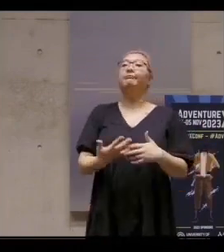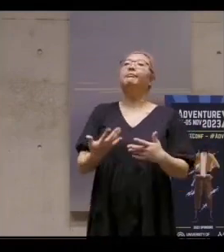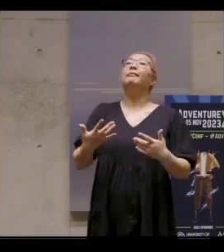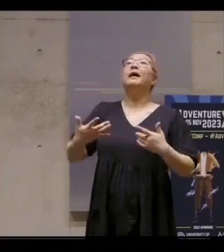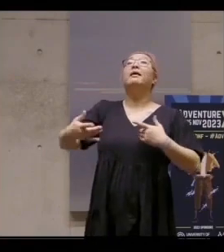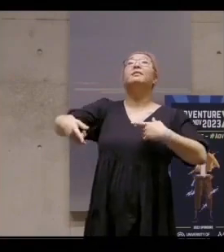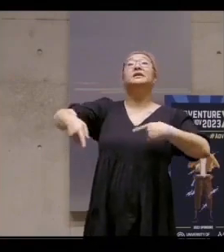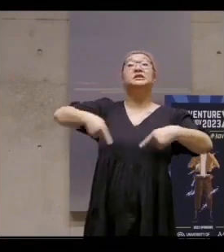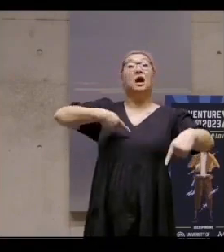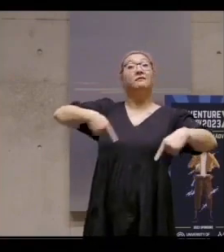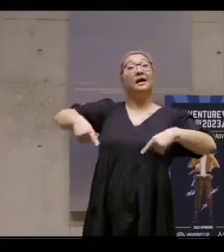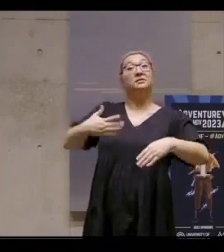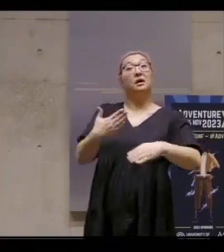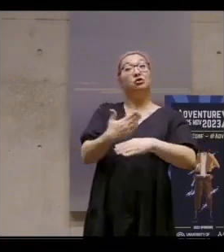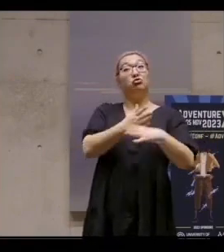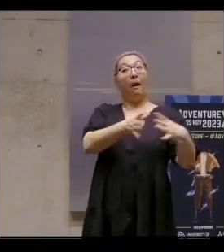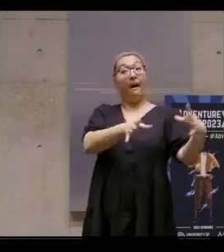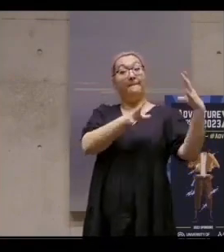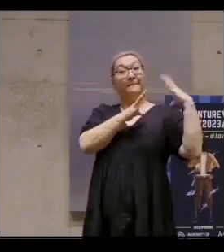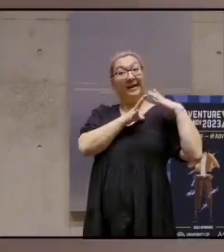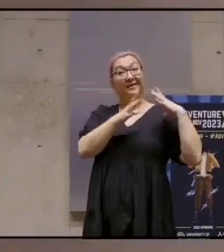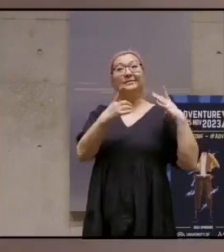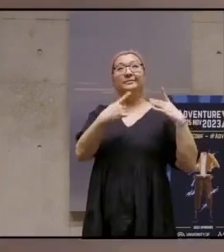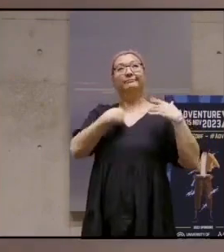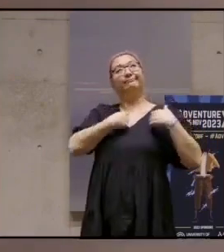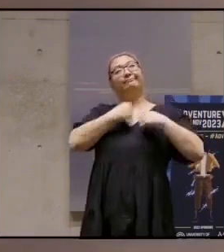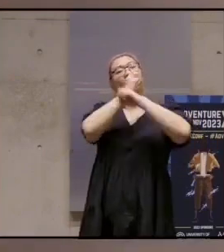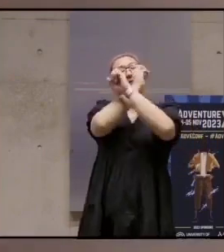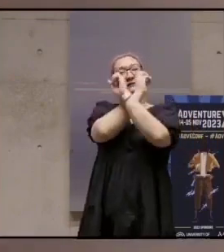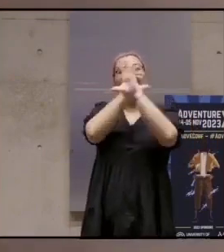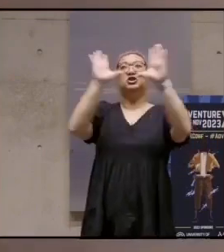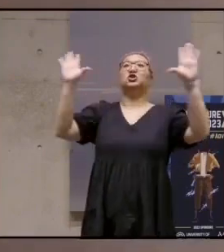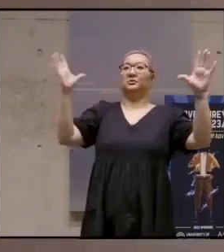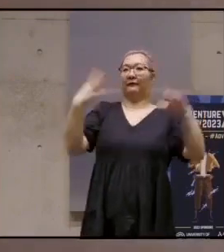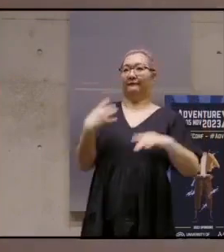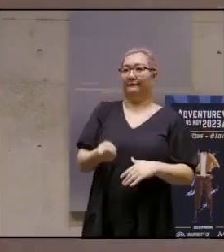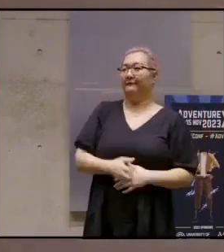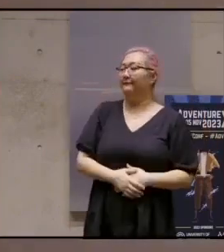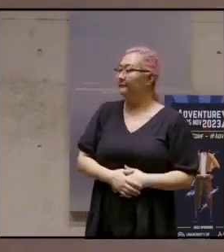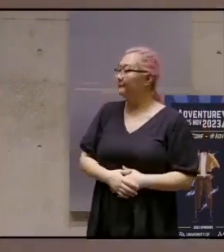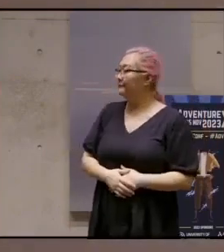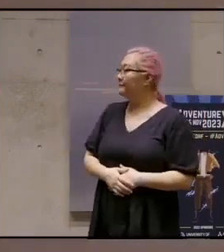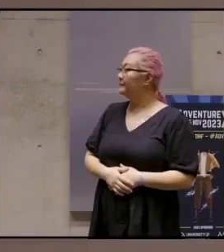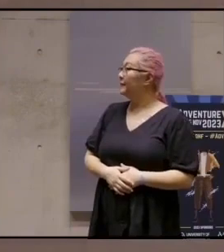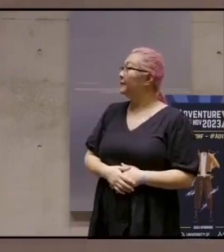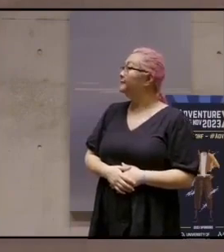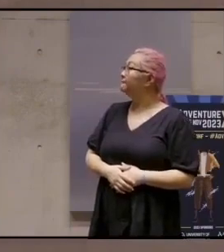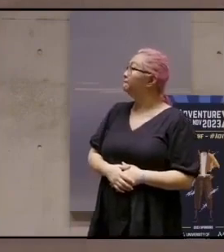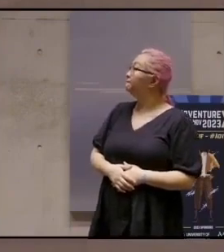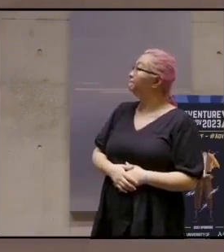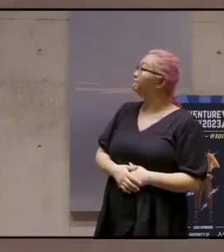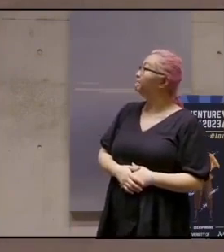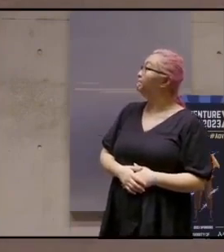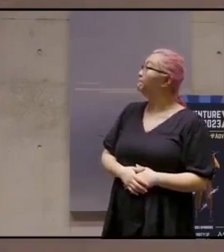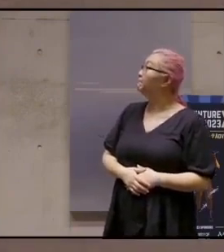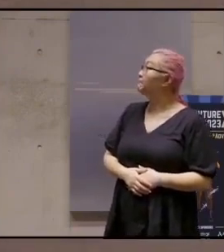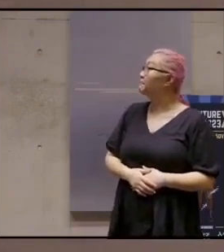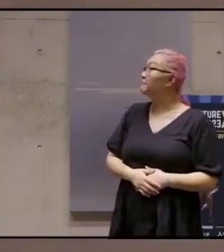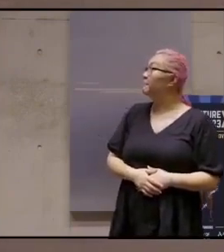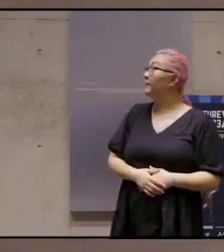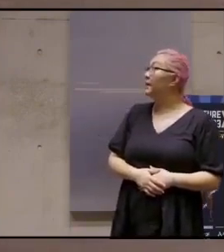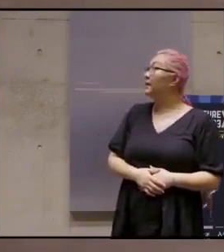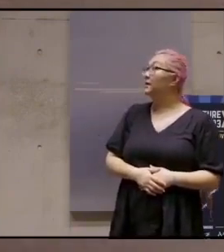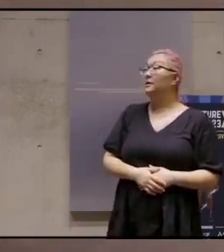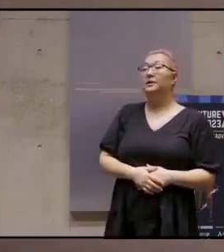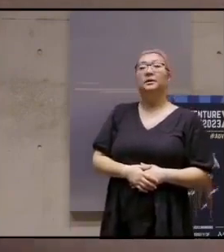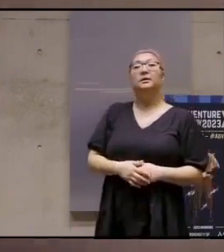with the talent to create takes that help support that vision. So be prepared to onboard your actor onto your project. And